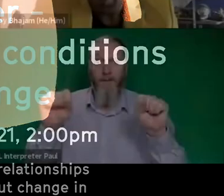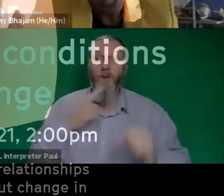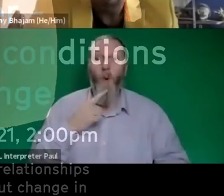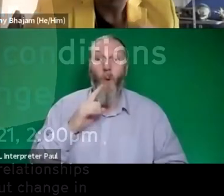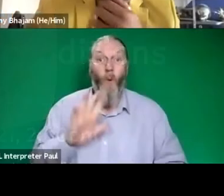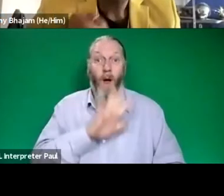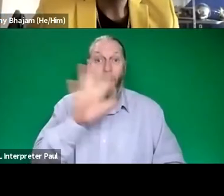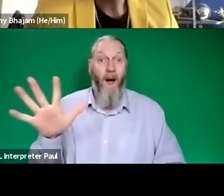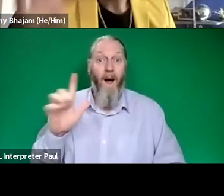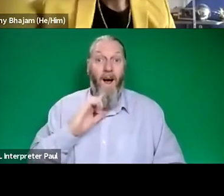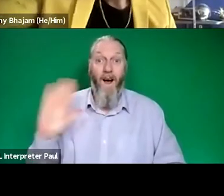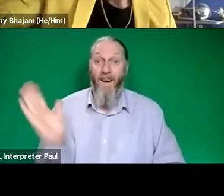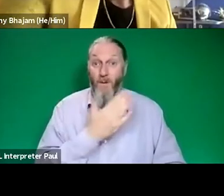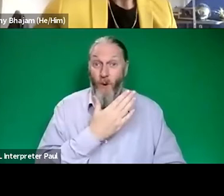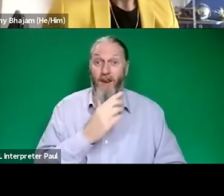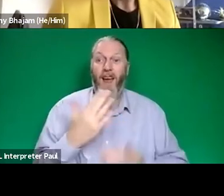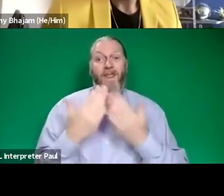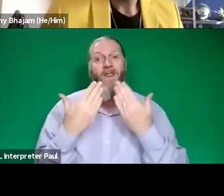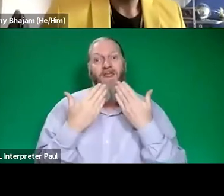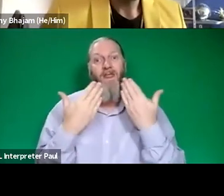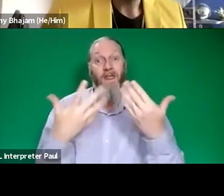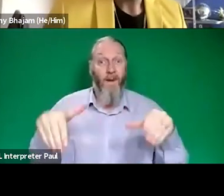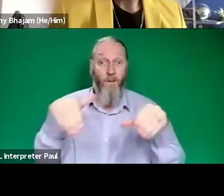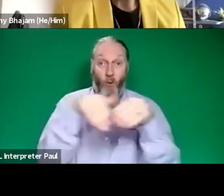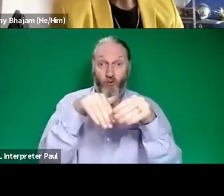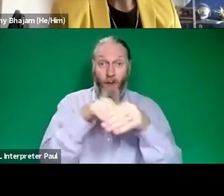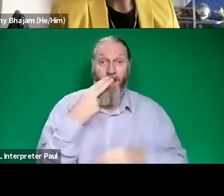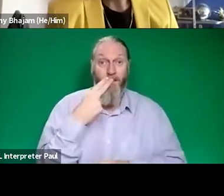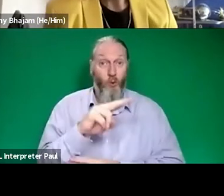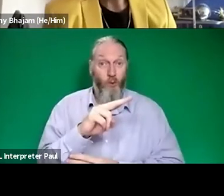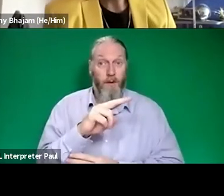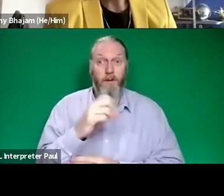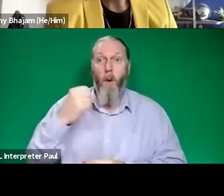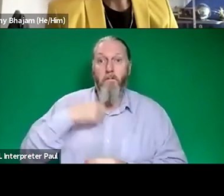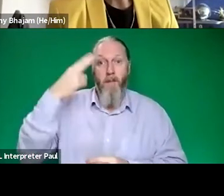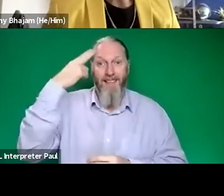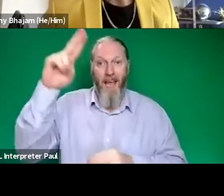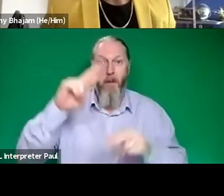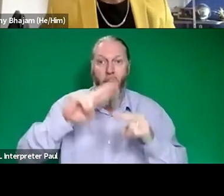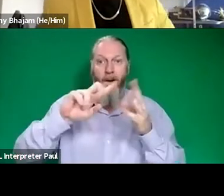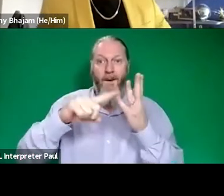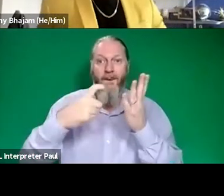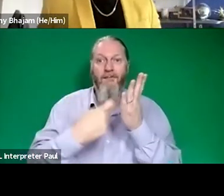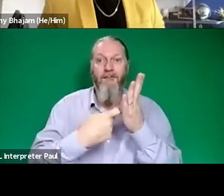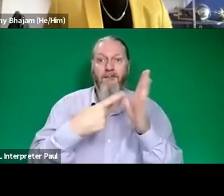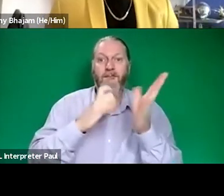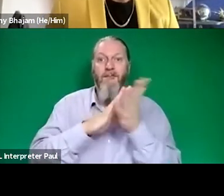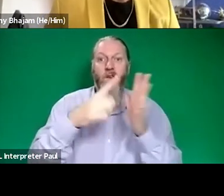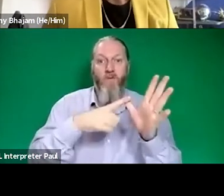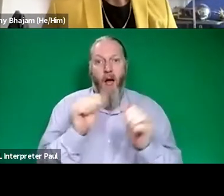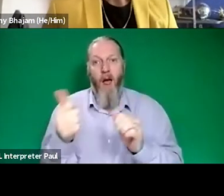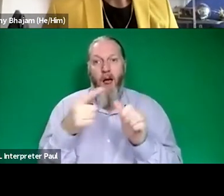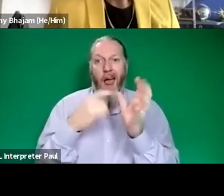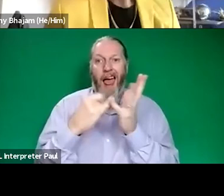Hi everyone. Thank you so much for joining us this afternoon. My name is Faraha Asani and I will be your host for